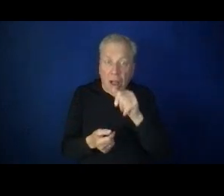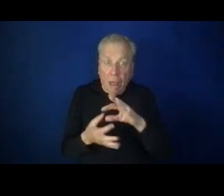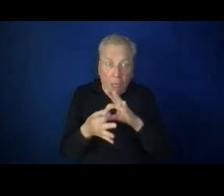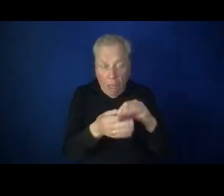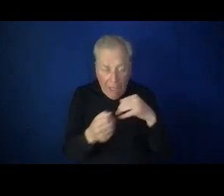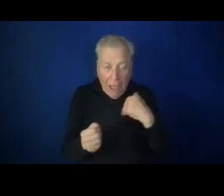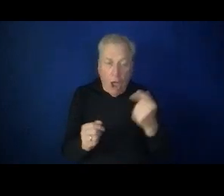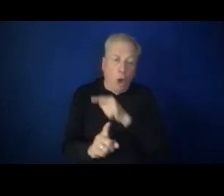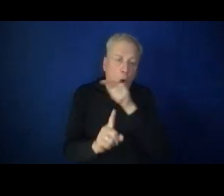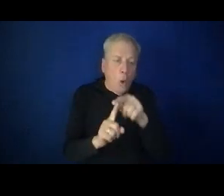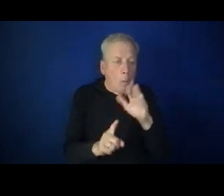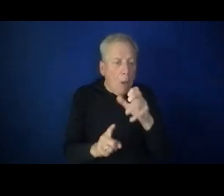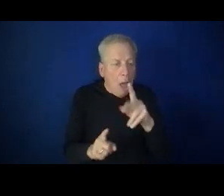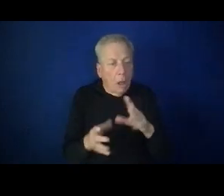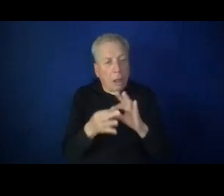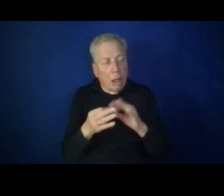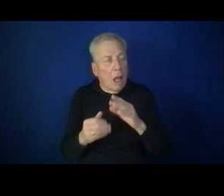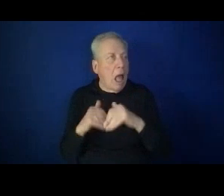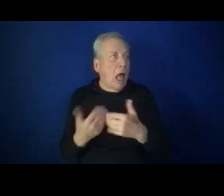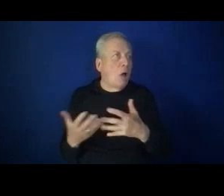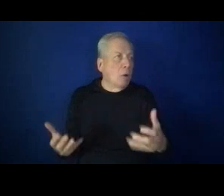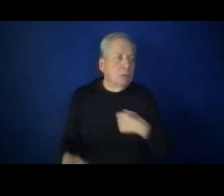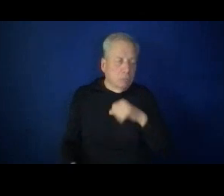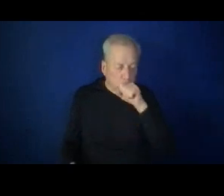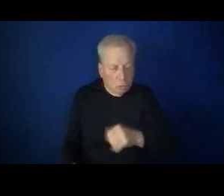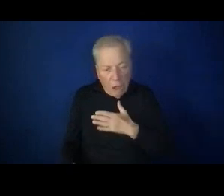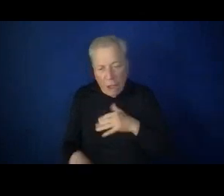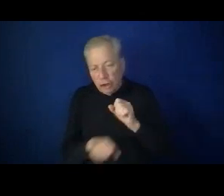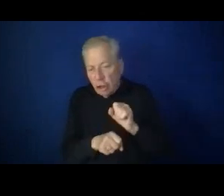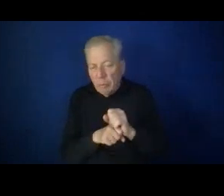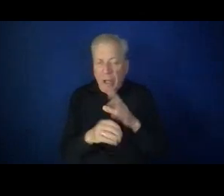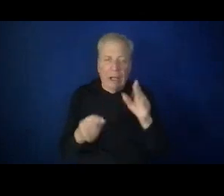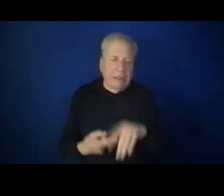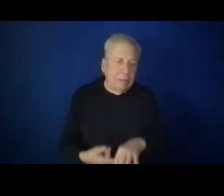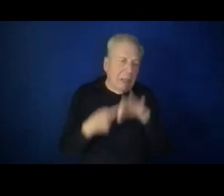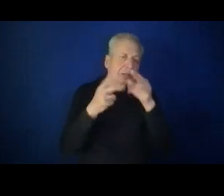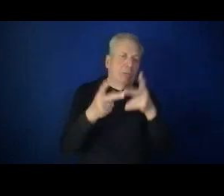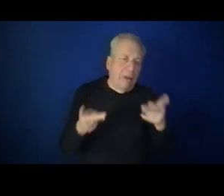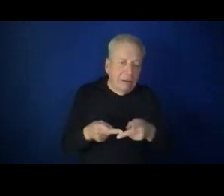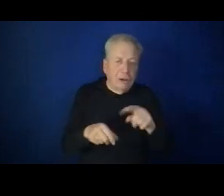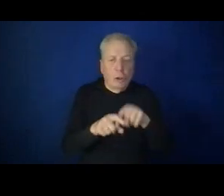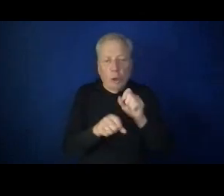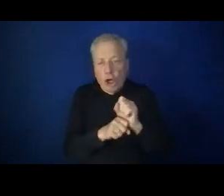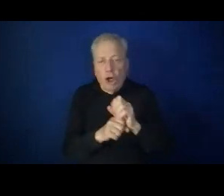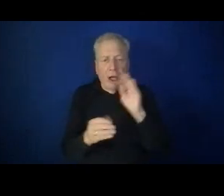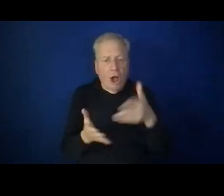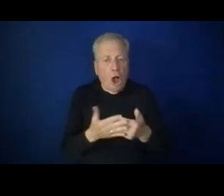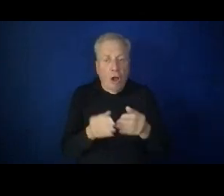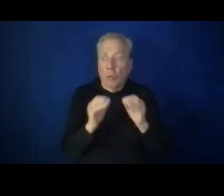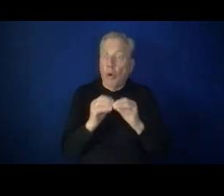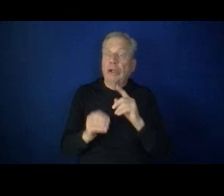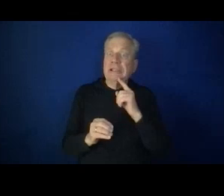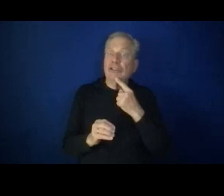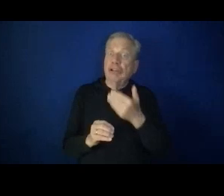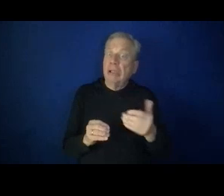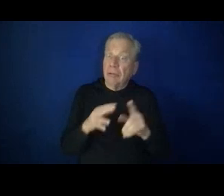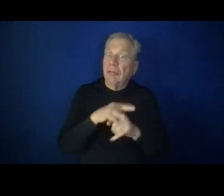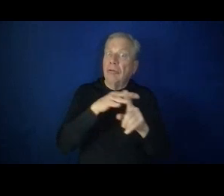how much I love my job and the special place that it is. And we want to largely keep some of those more serious crimes there, but the whole